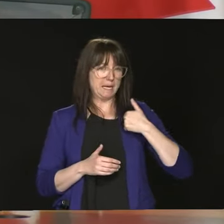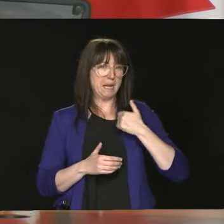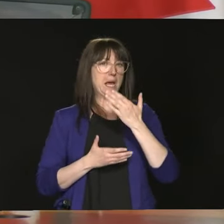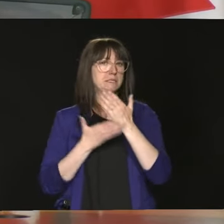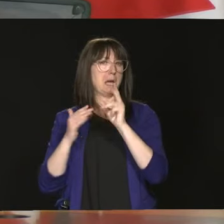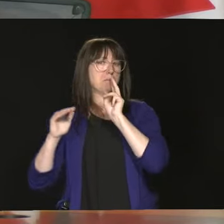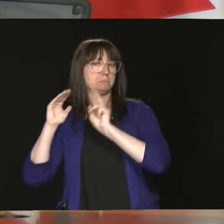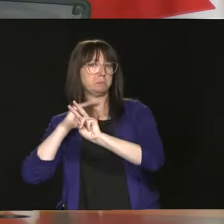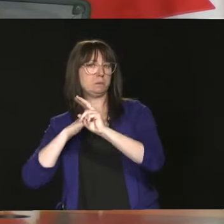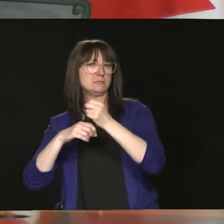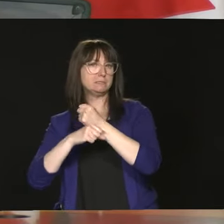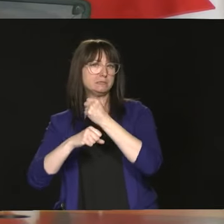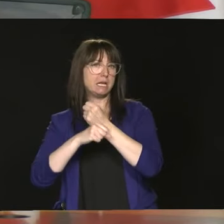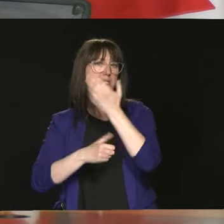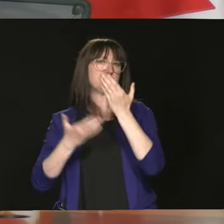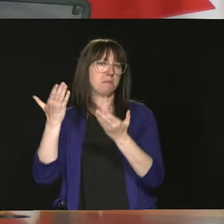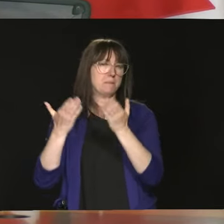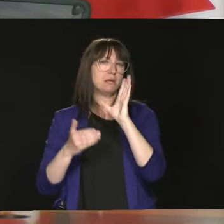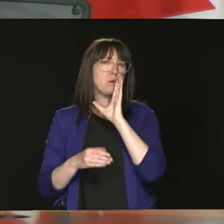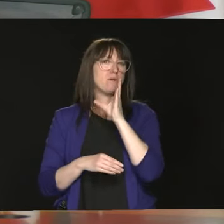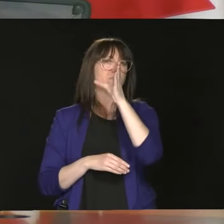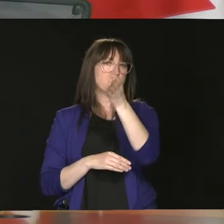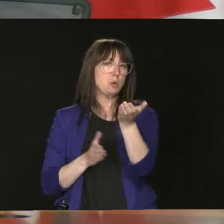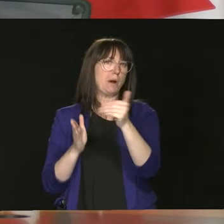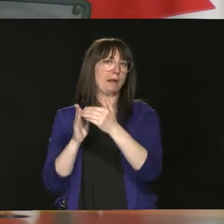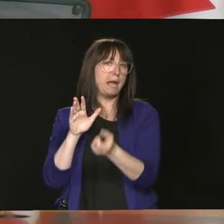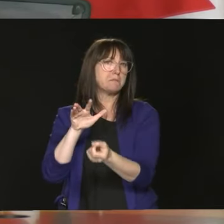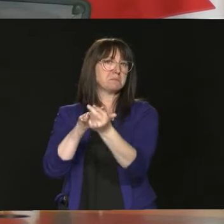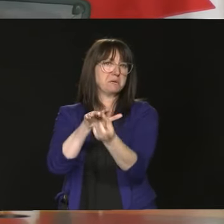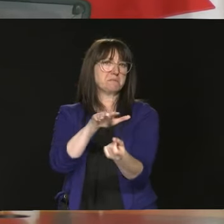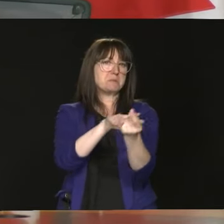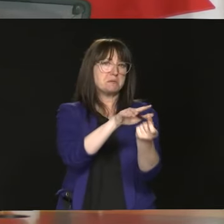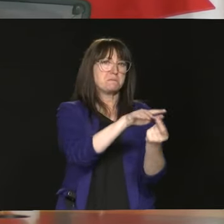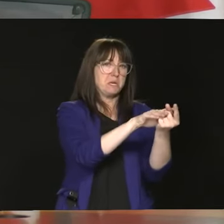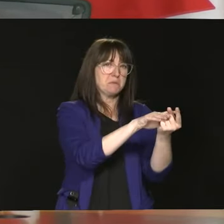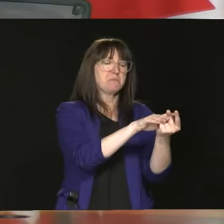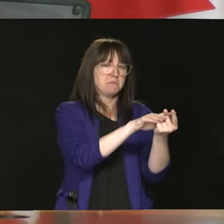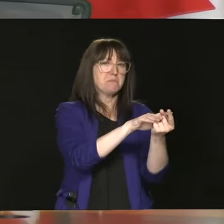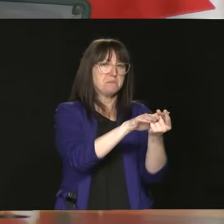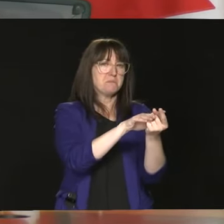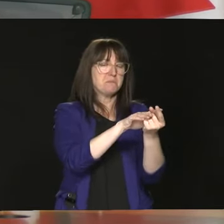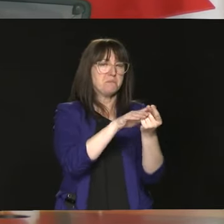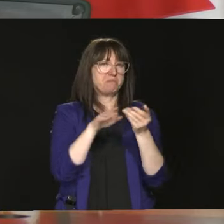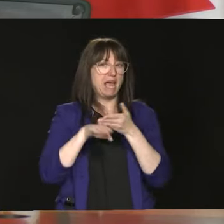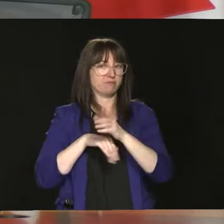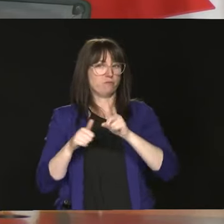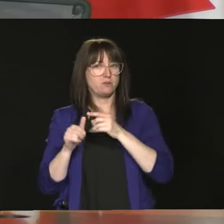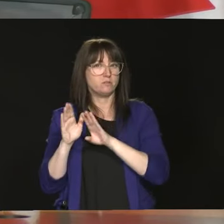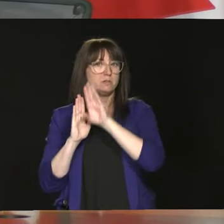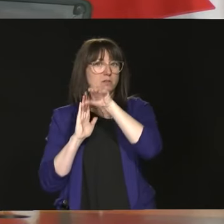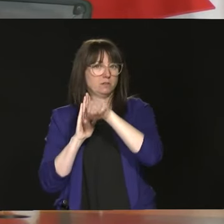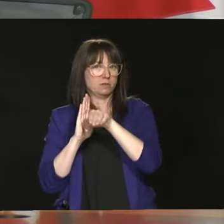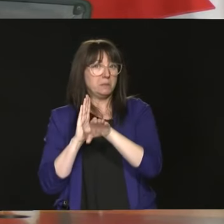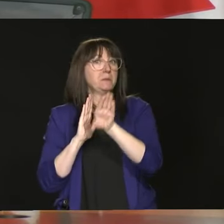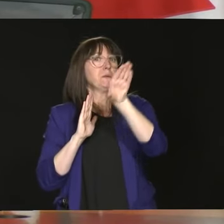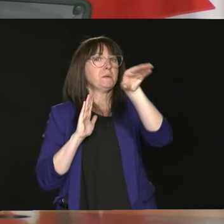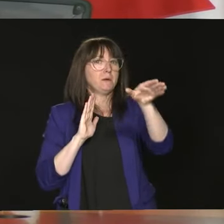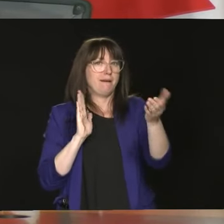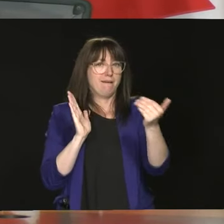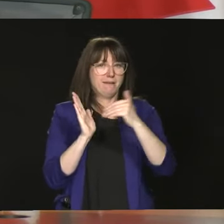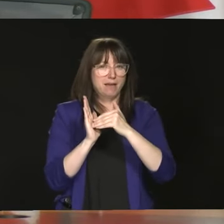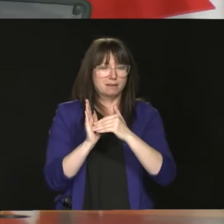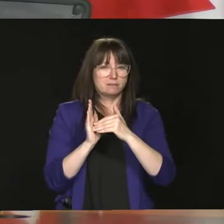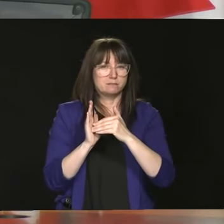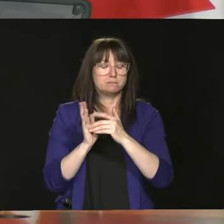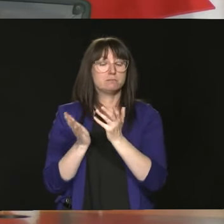future outbreaks even after we get through this first peak. In terms of our procurements, this